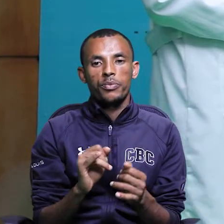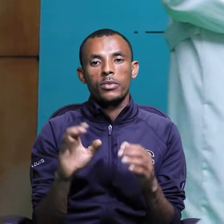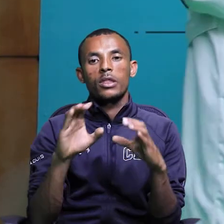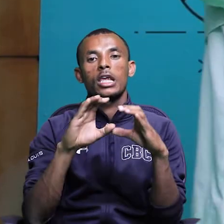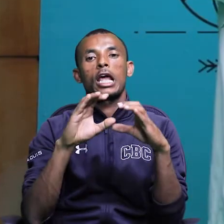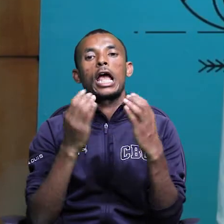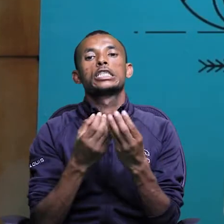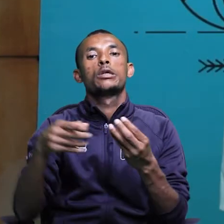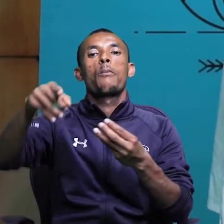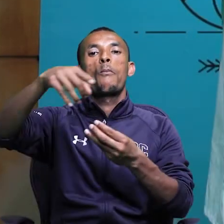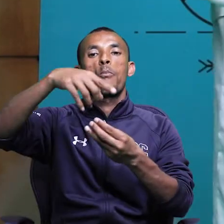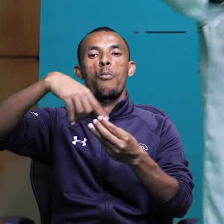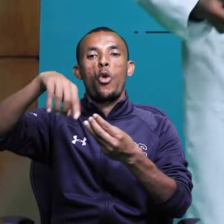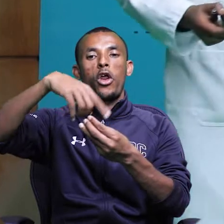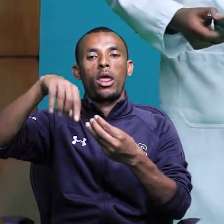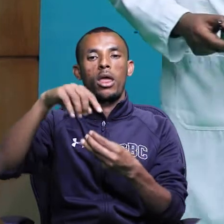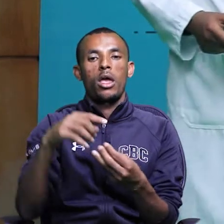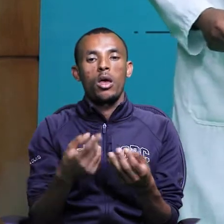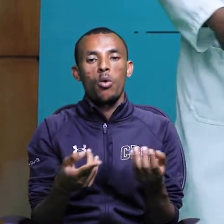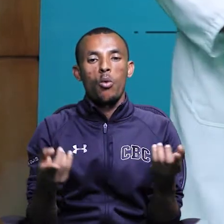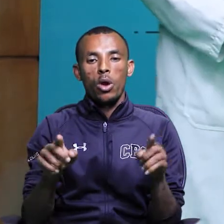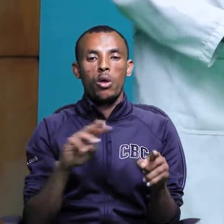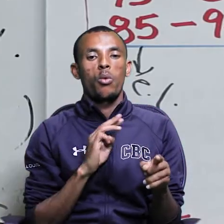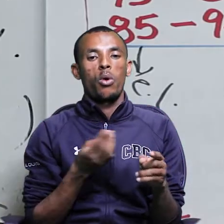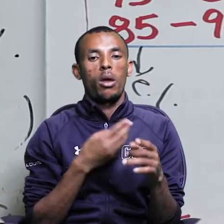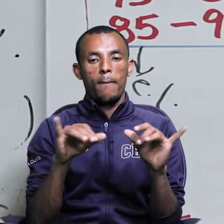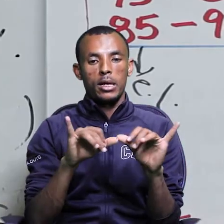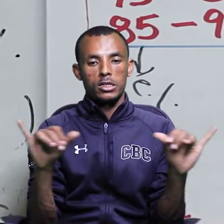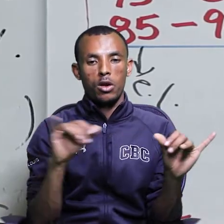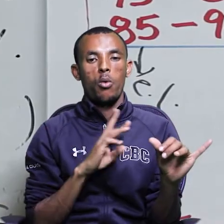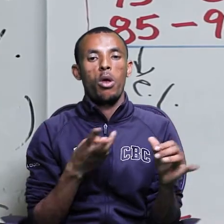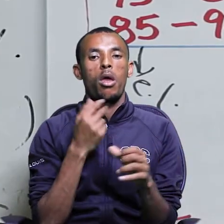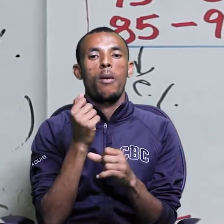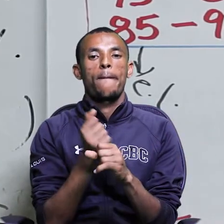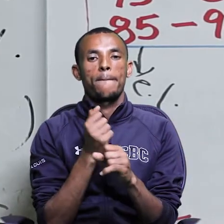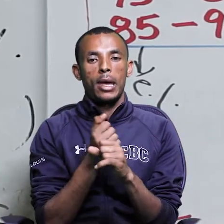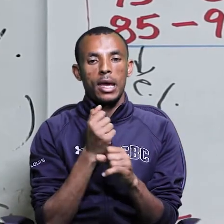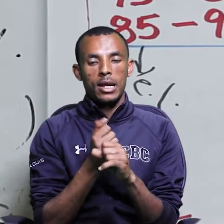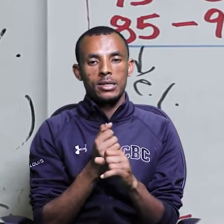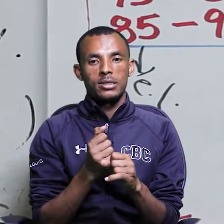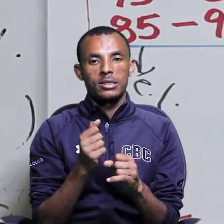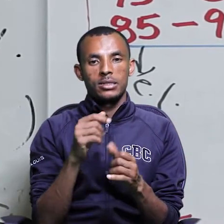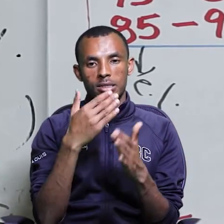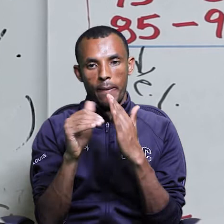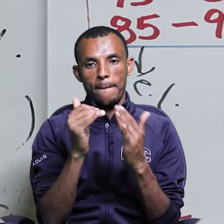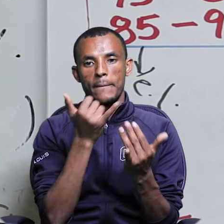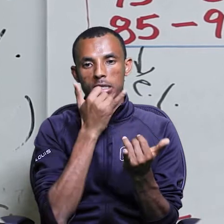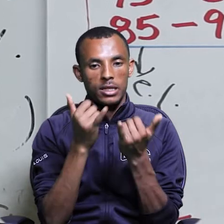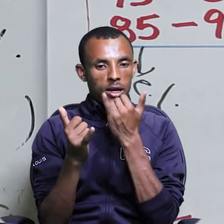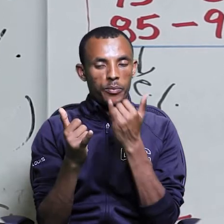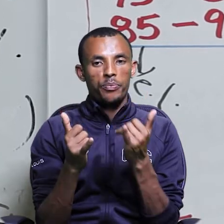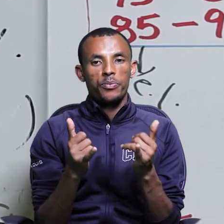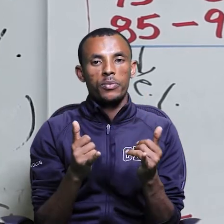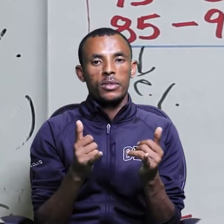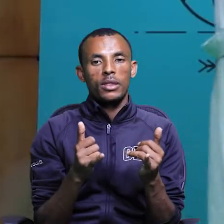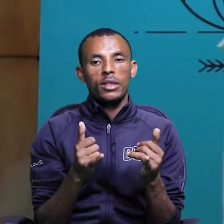class boundary. When you are measuring, we made a slight mistakes. Plus minus errors will